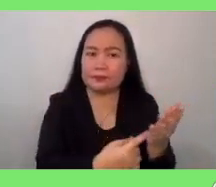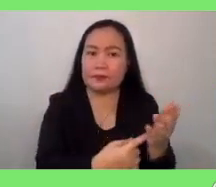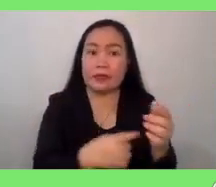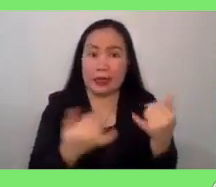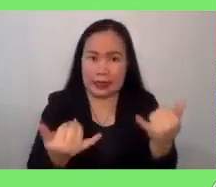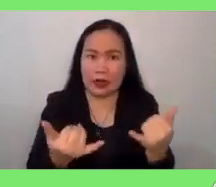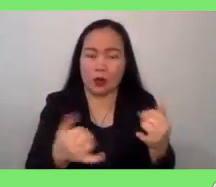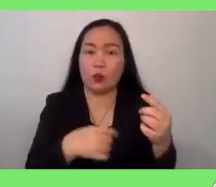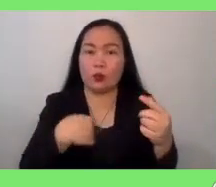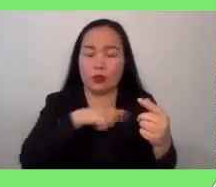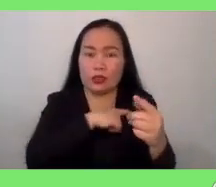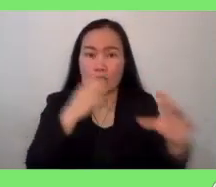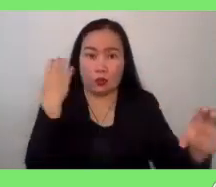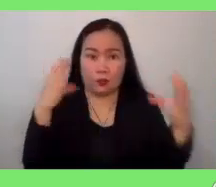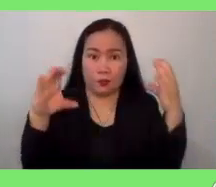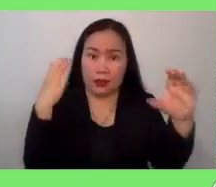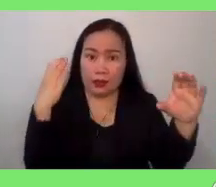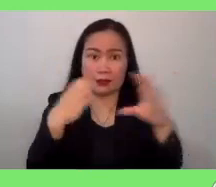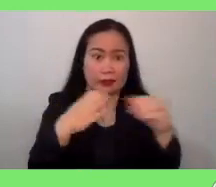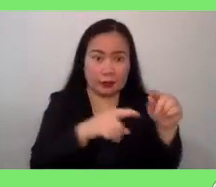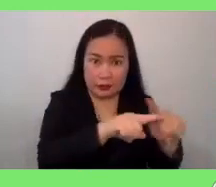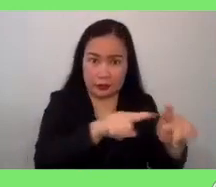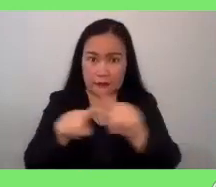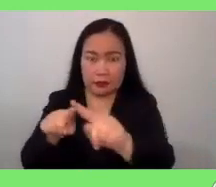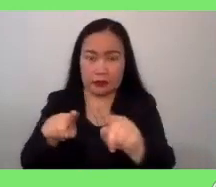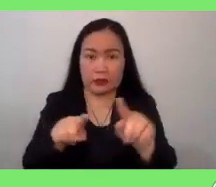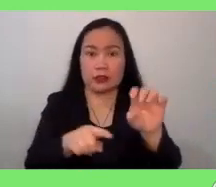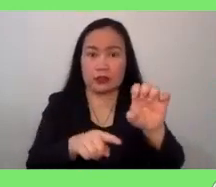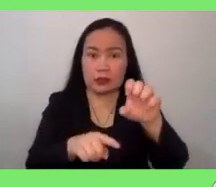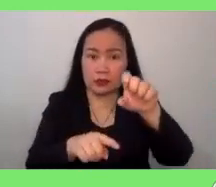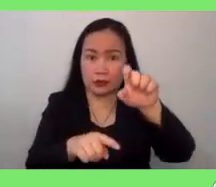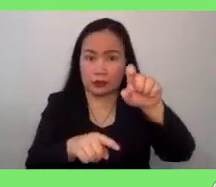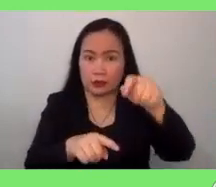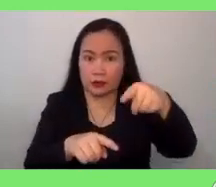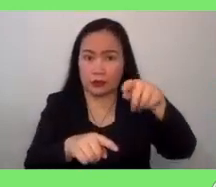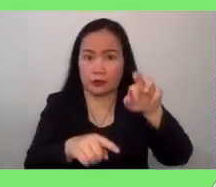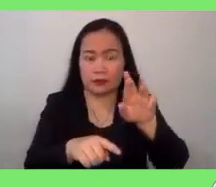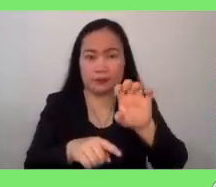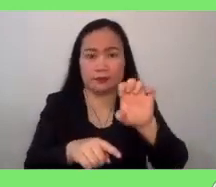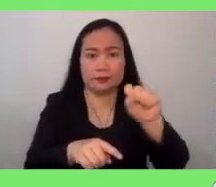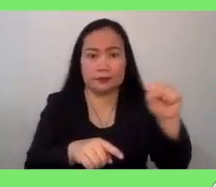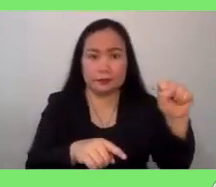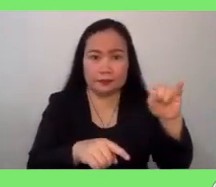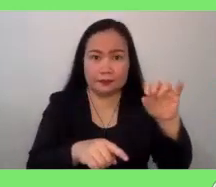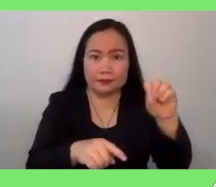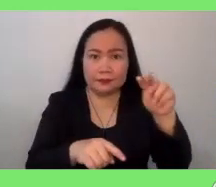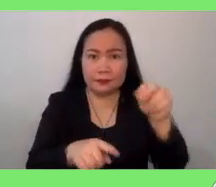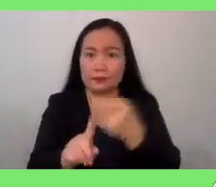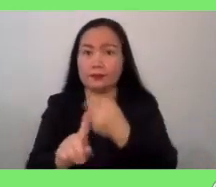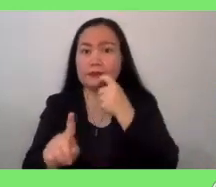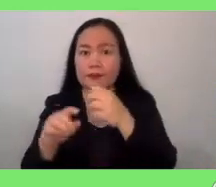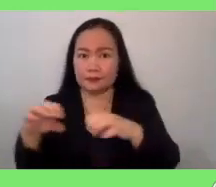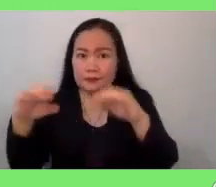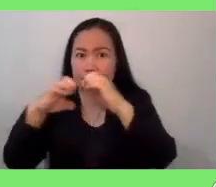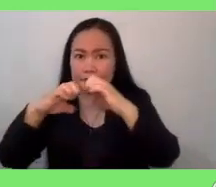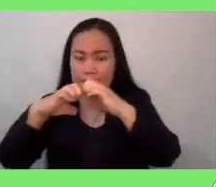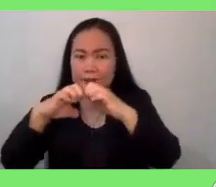and differentiate expression from equation. Okay, so let's